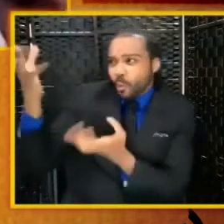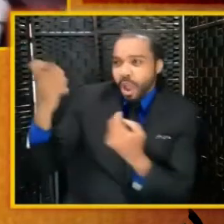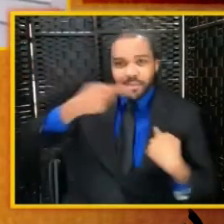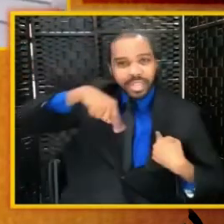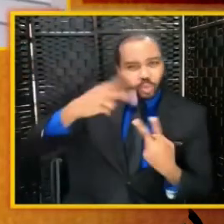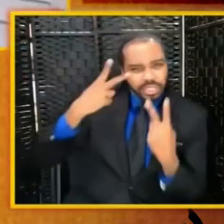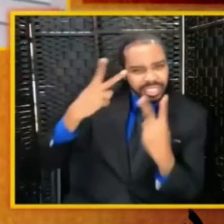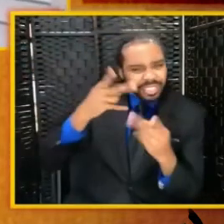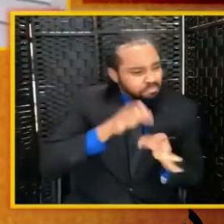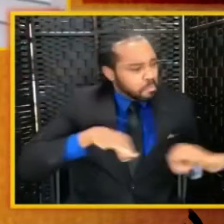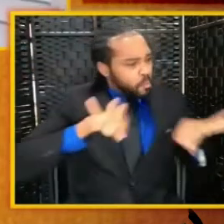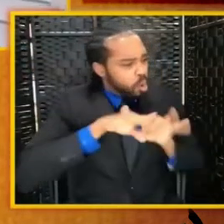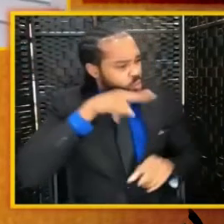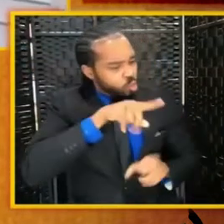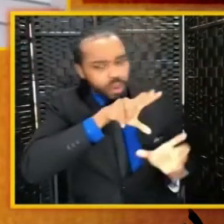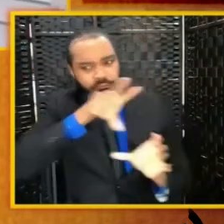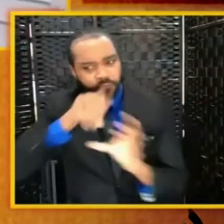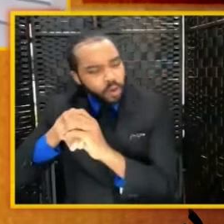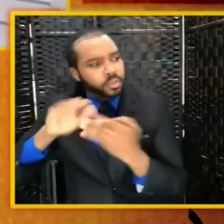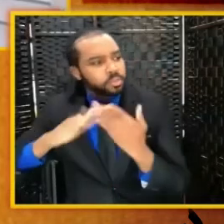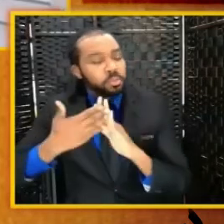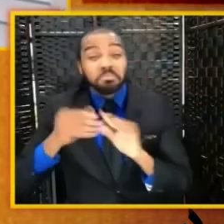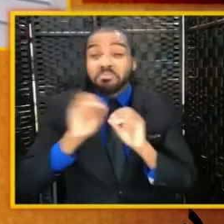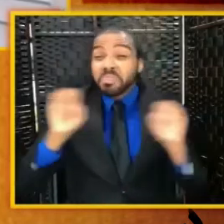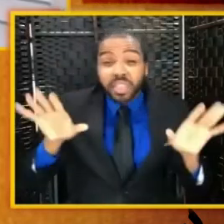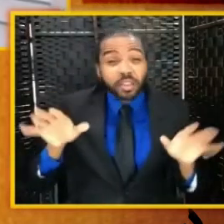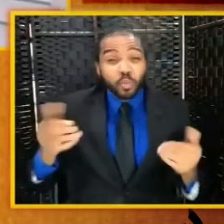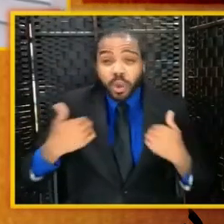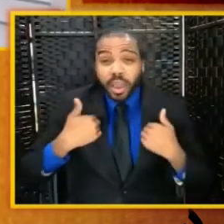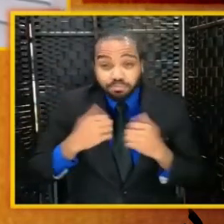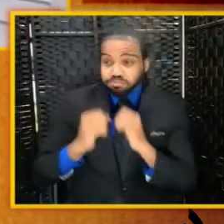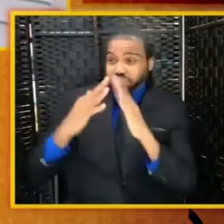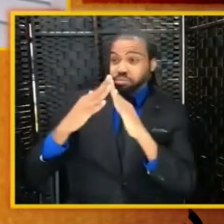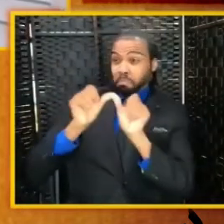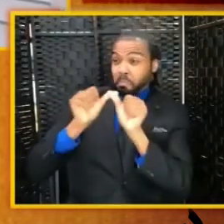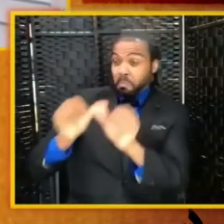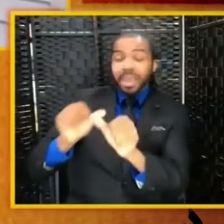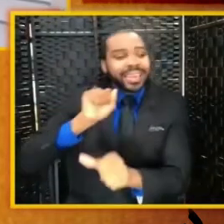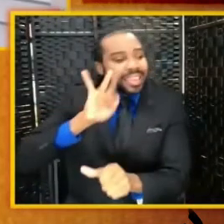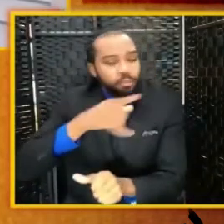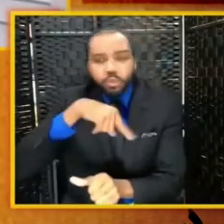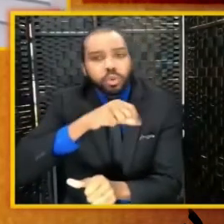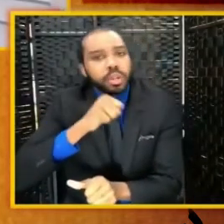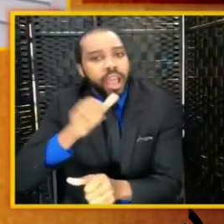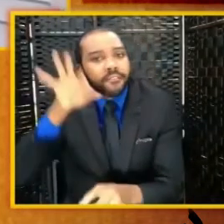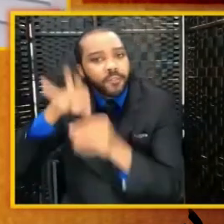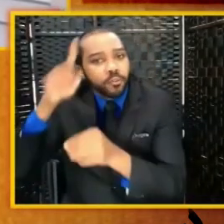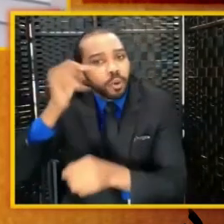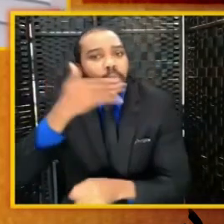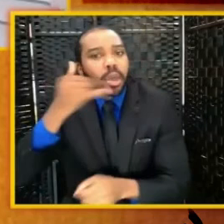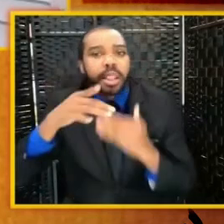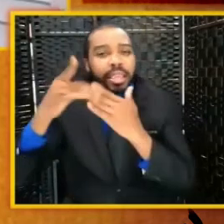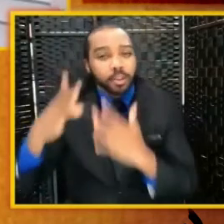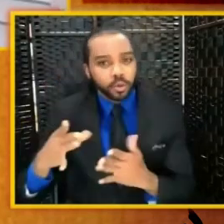our part in community, nothing we built would be sustainable if we did not vote in better leaders, if we did not vote for the